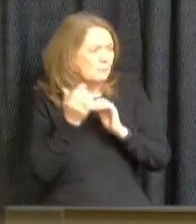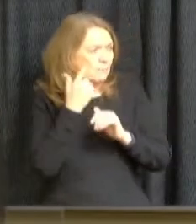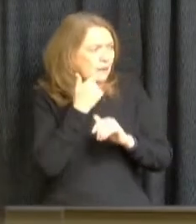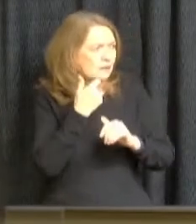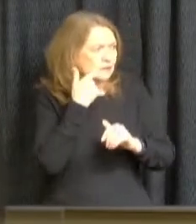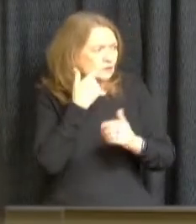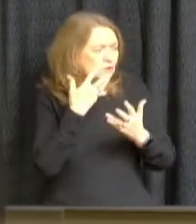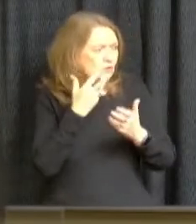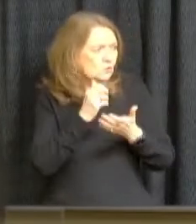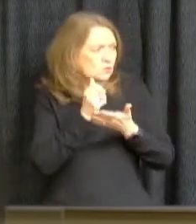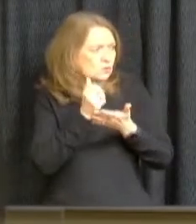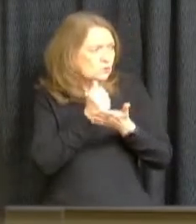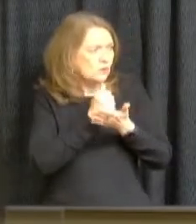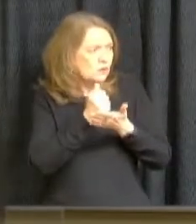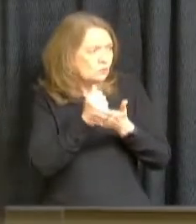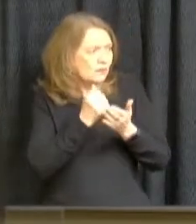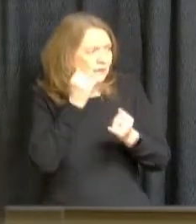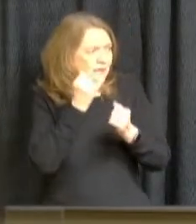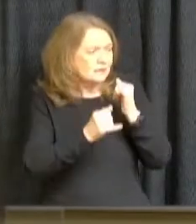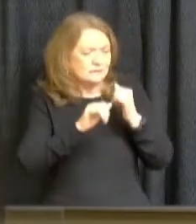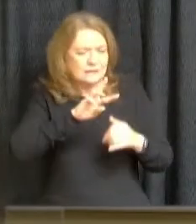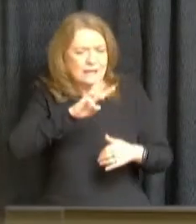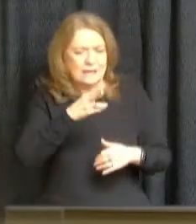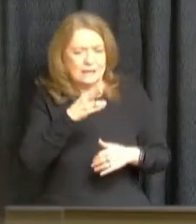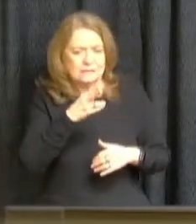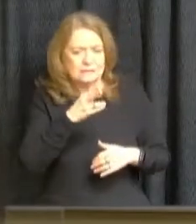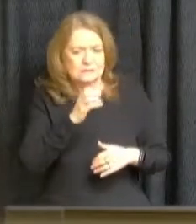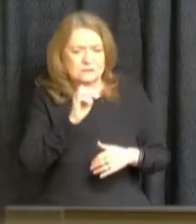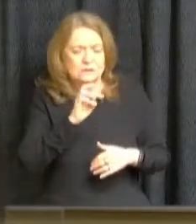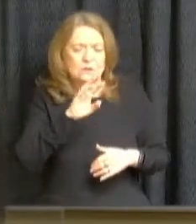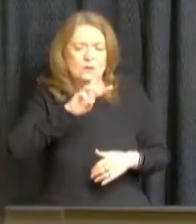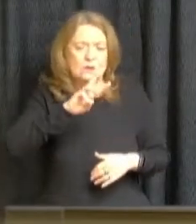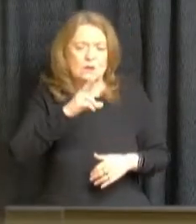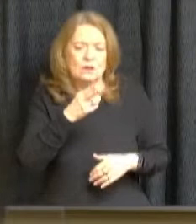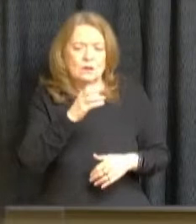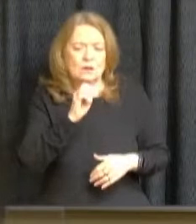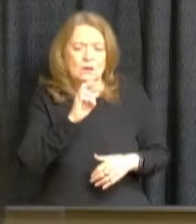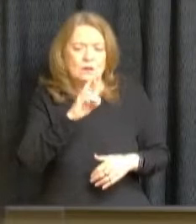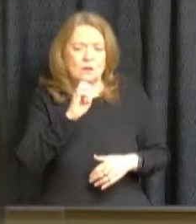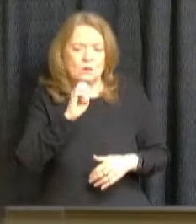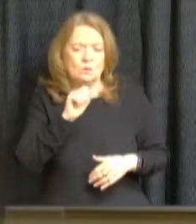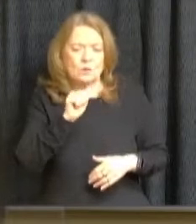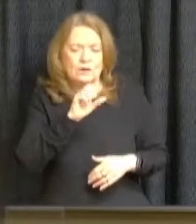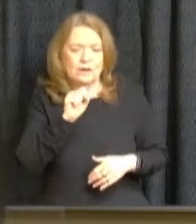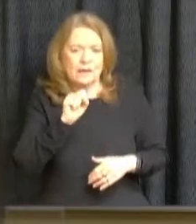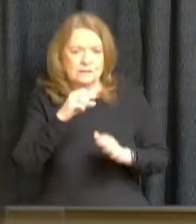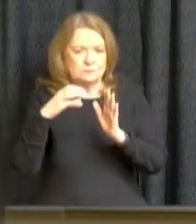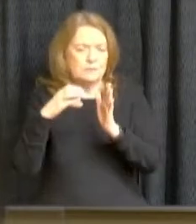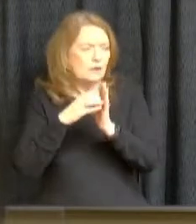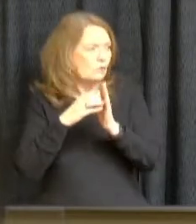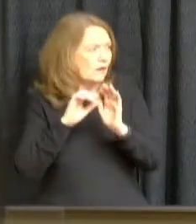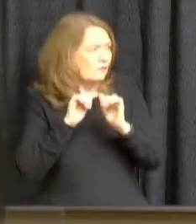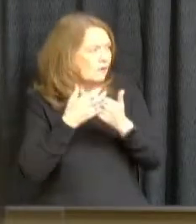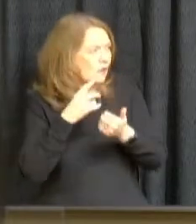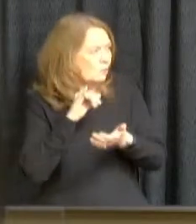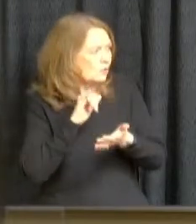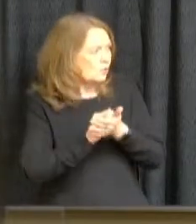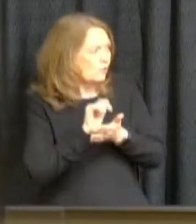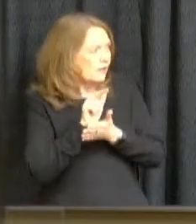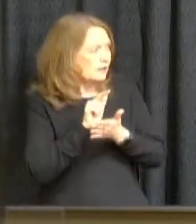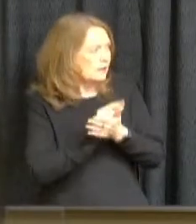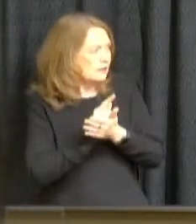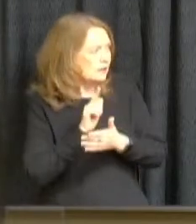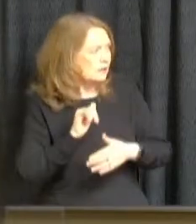I just want to erase the last whereas paragraph. How do I go about amending it in that way legally?